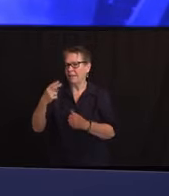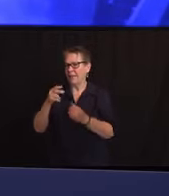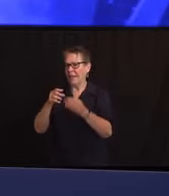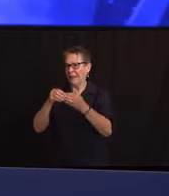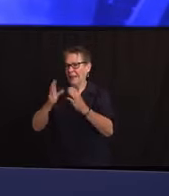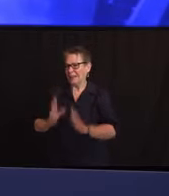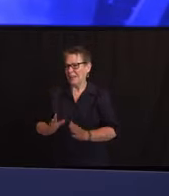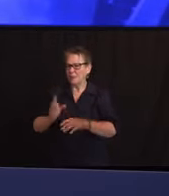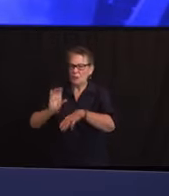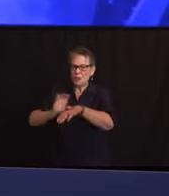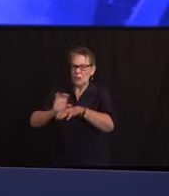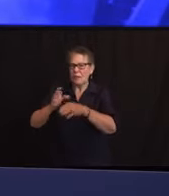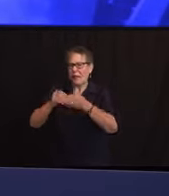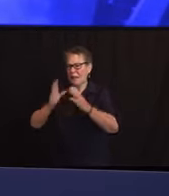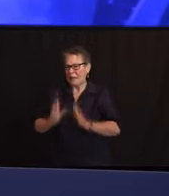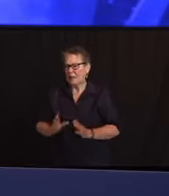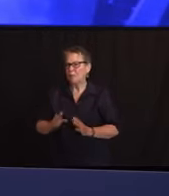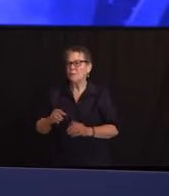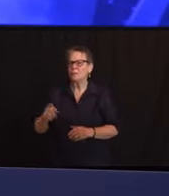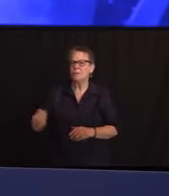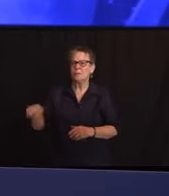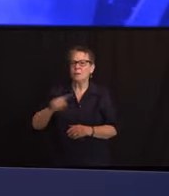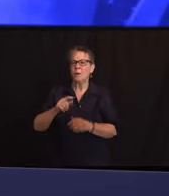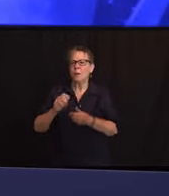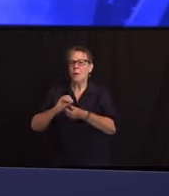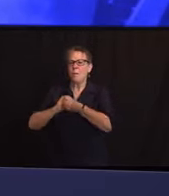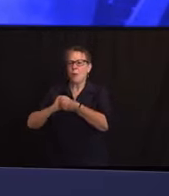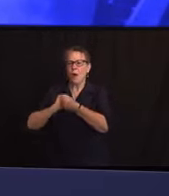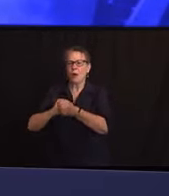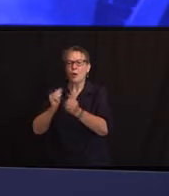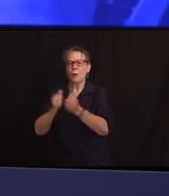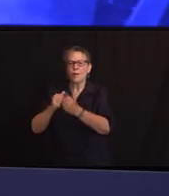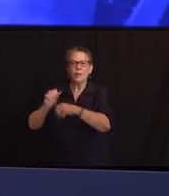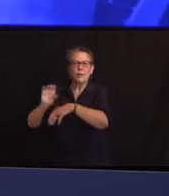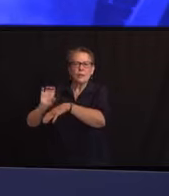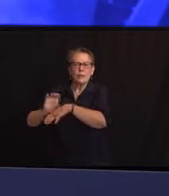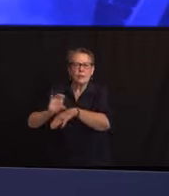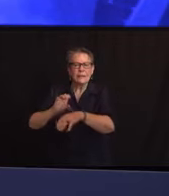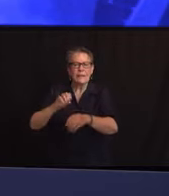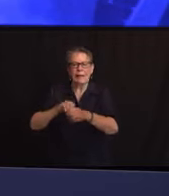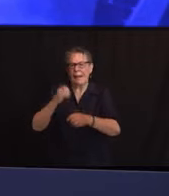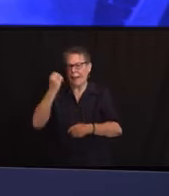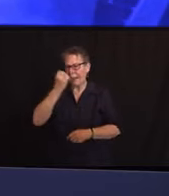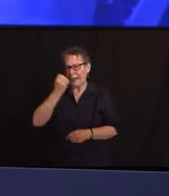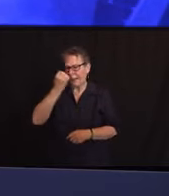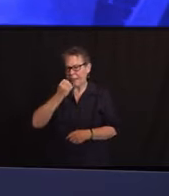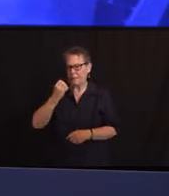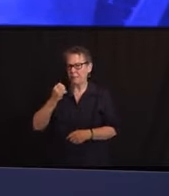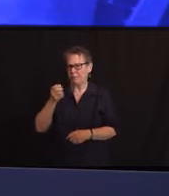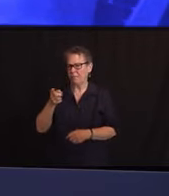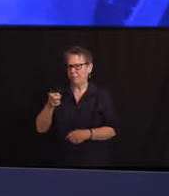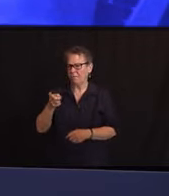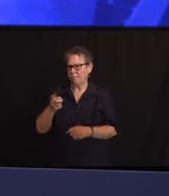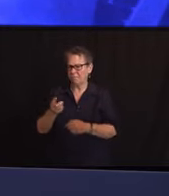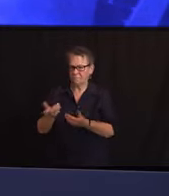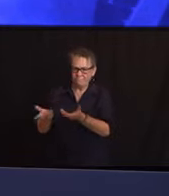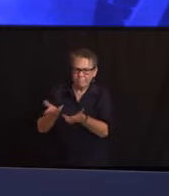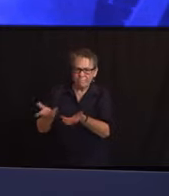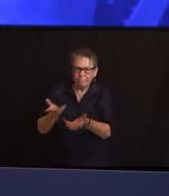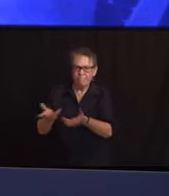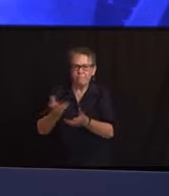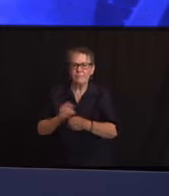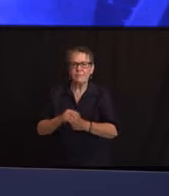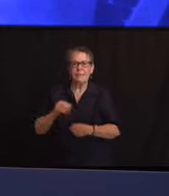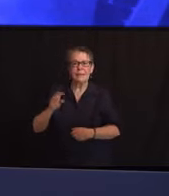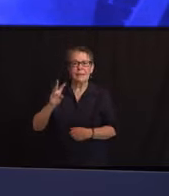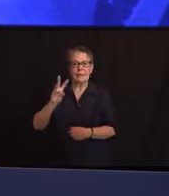Episcopal Church in the city of Elizabeth to hold a pop-up vaccination clinic at the church. During this event, 60 doses of